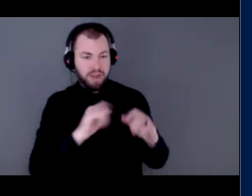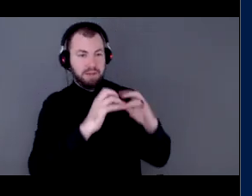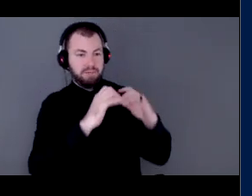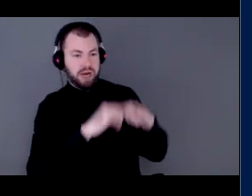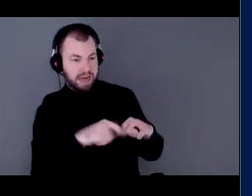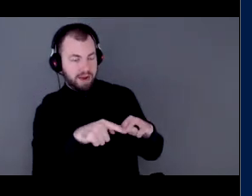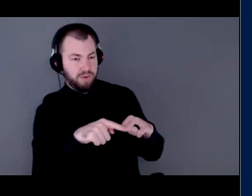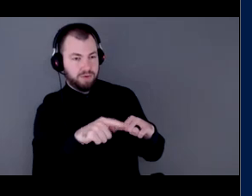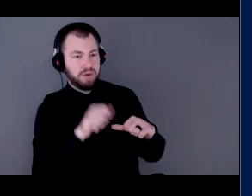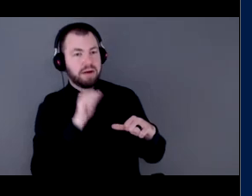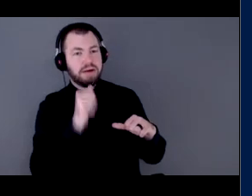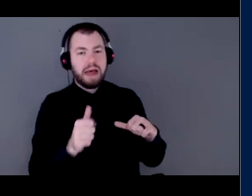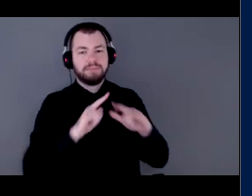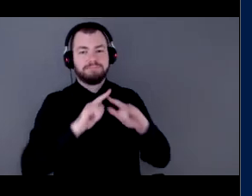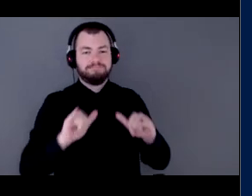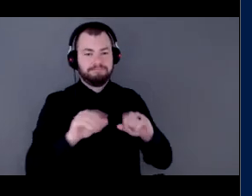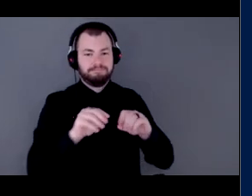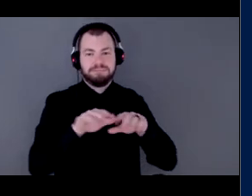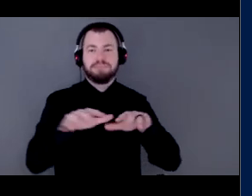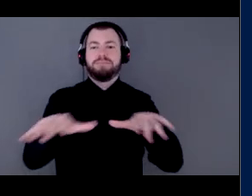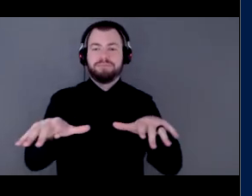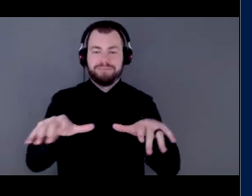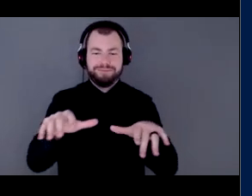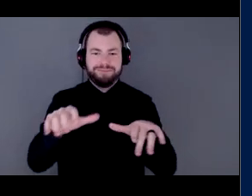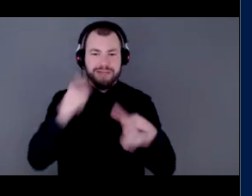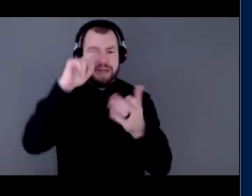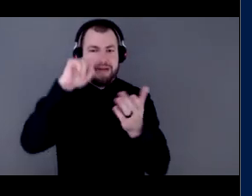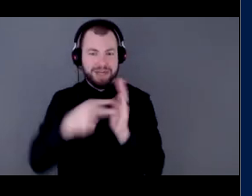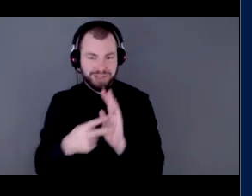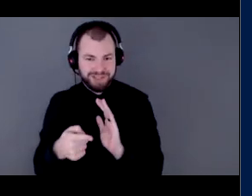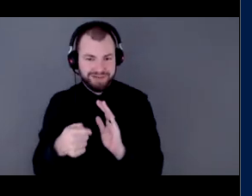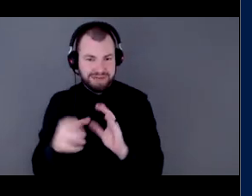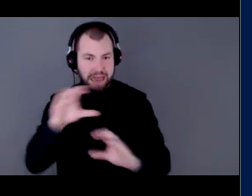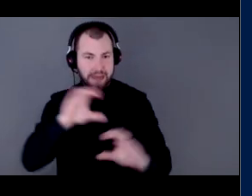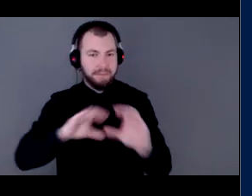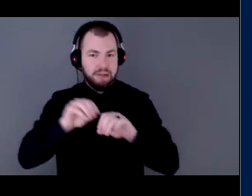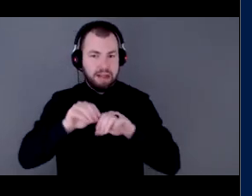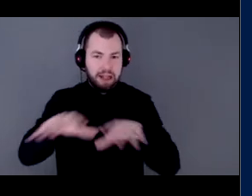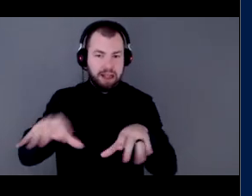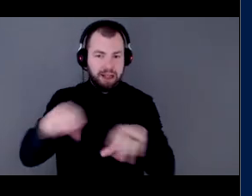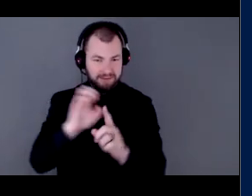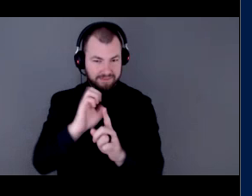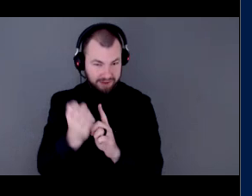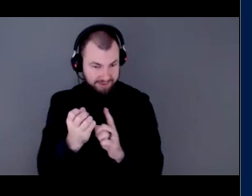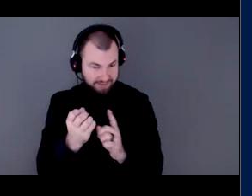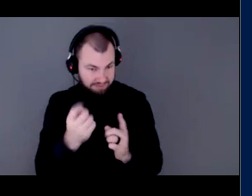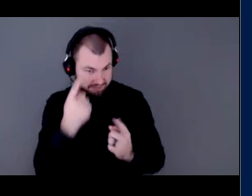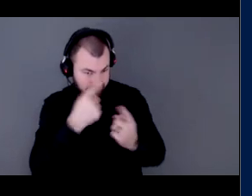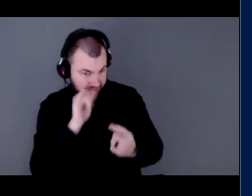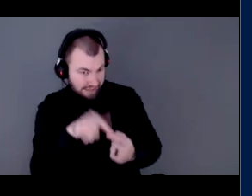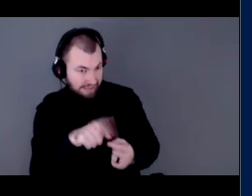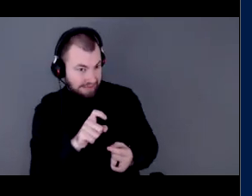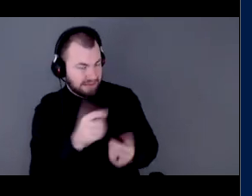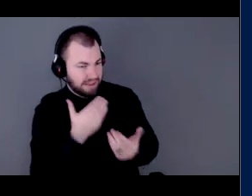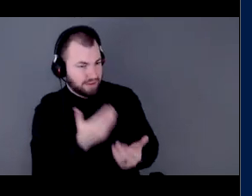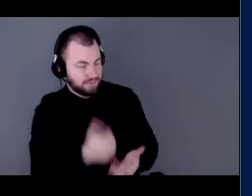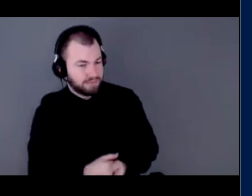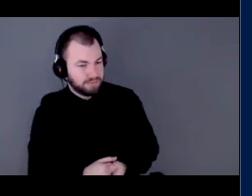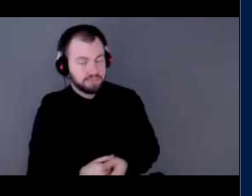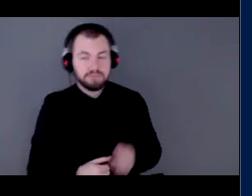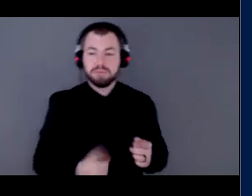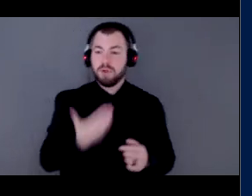also unintentionally introducing harmful chemicals into the environment? Thank you. That's a very good question,